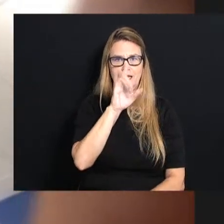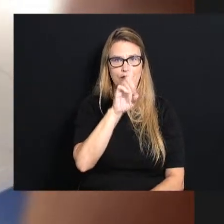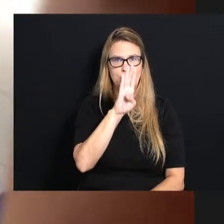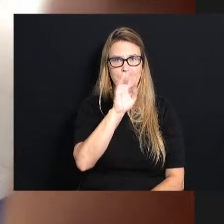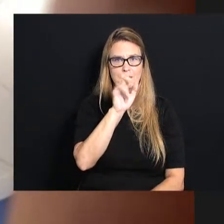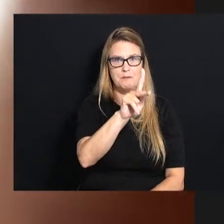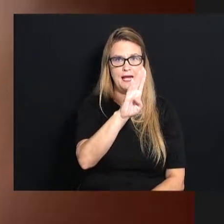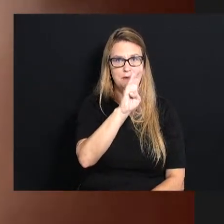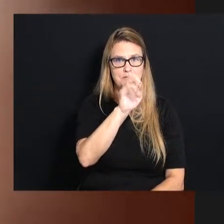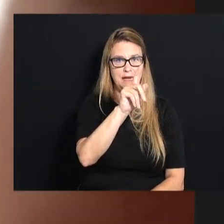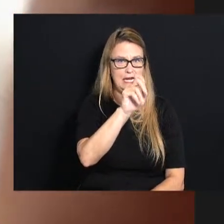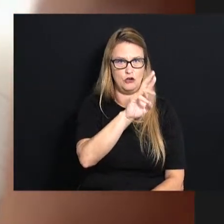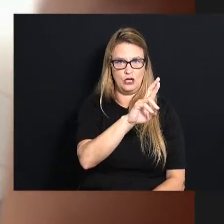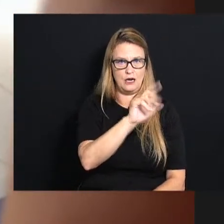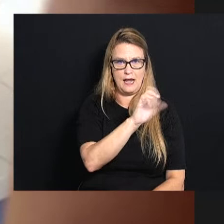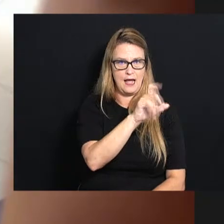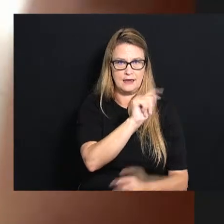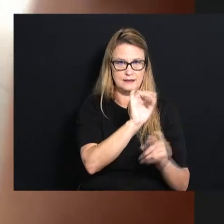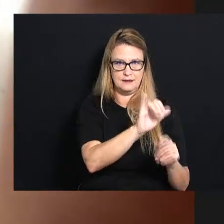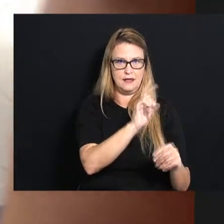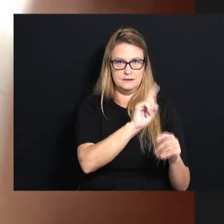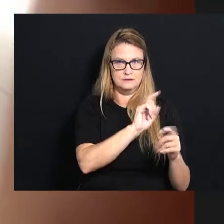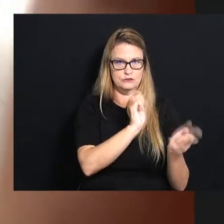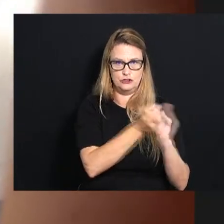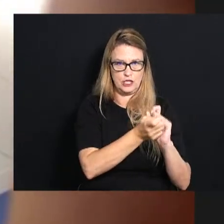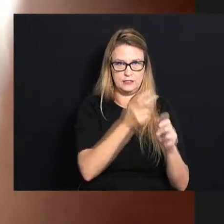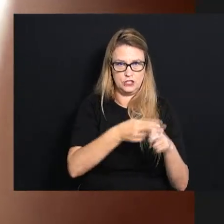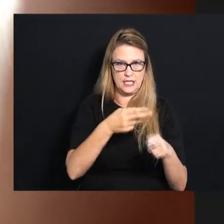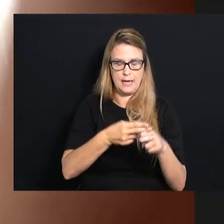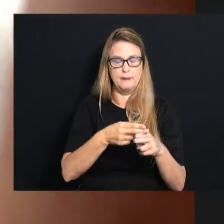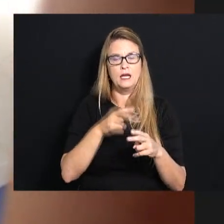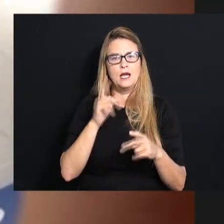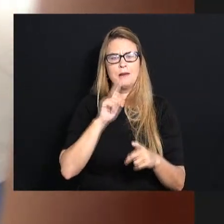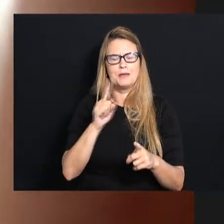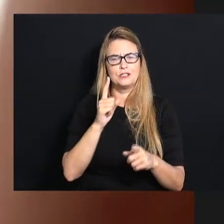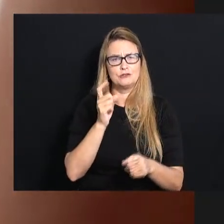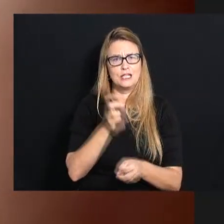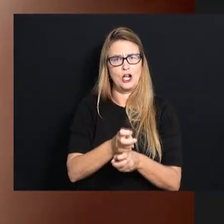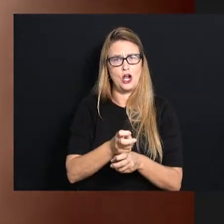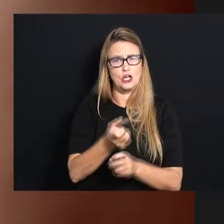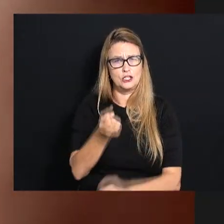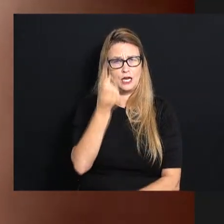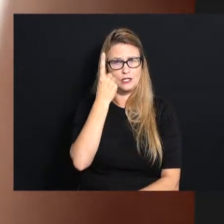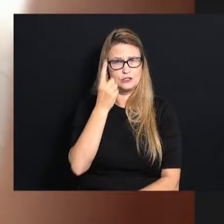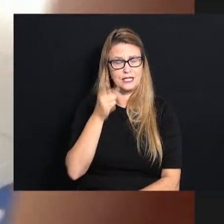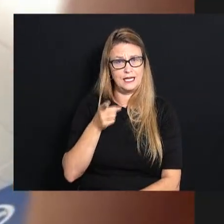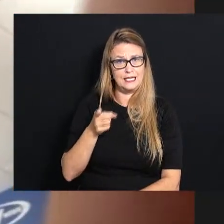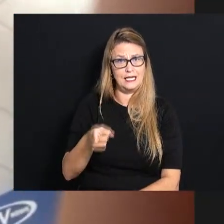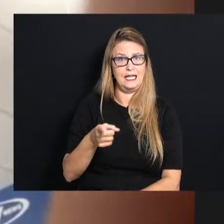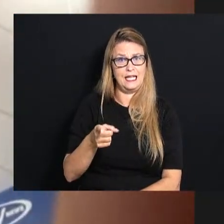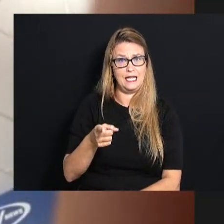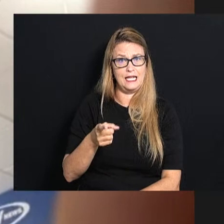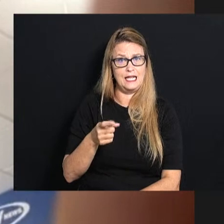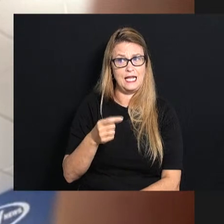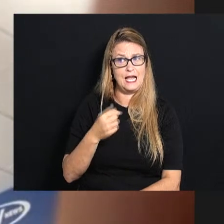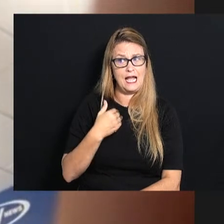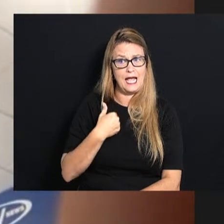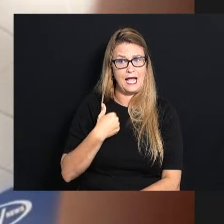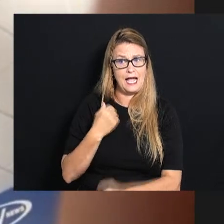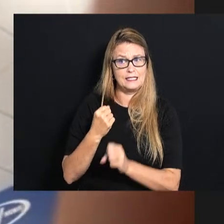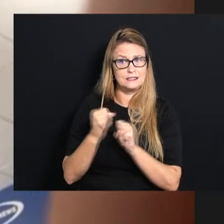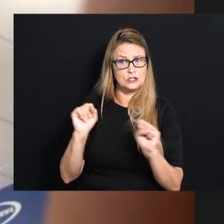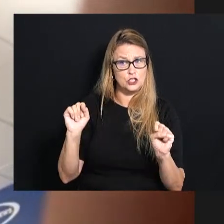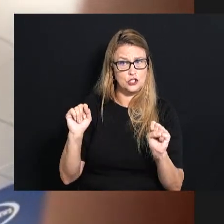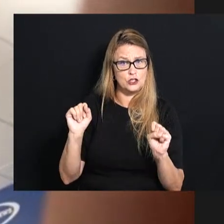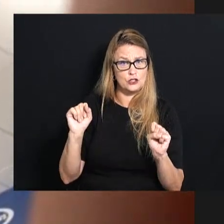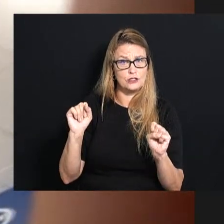away. But as part of the deal, apparently, Senator Manchin has secured the White House support to reopen the Mountain